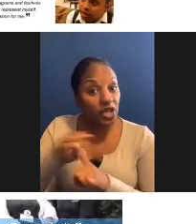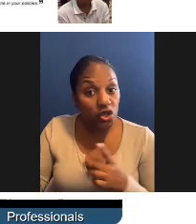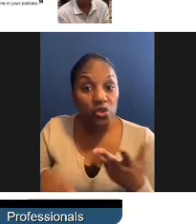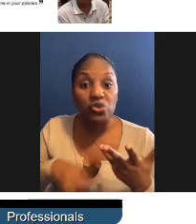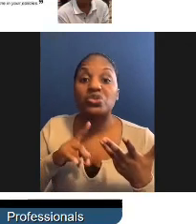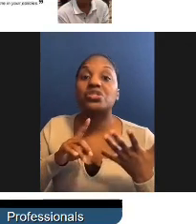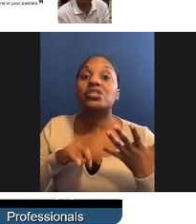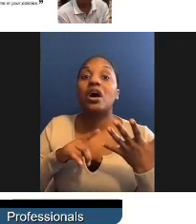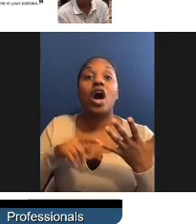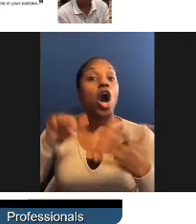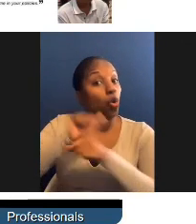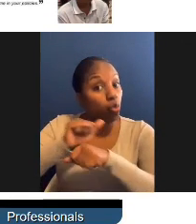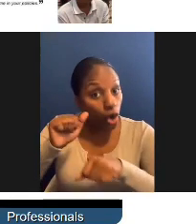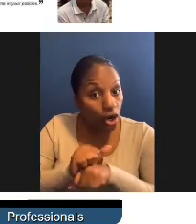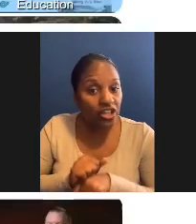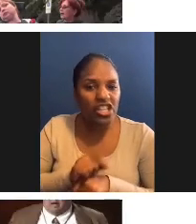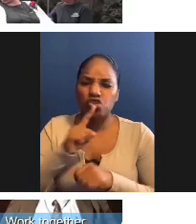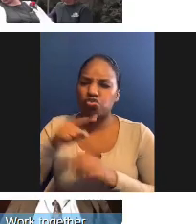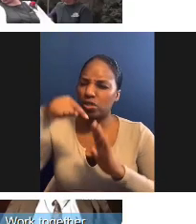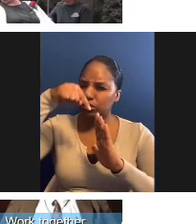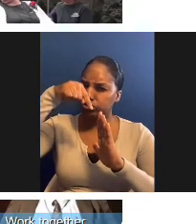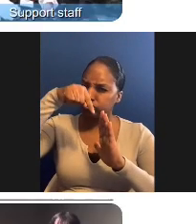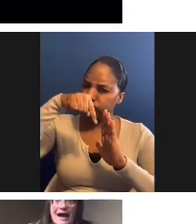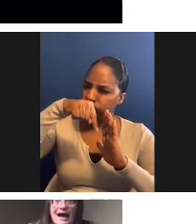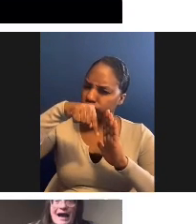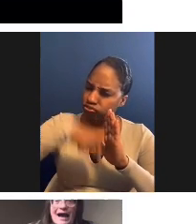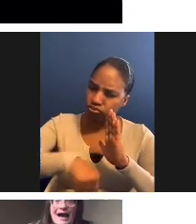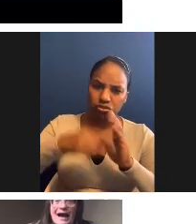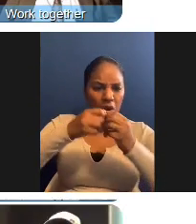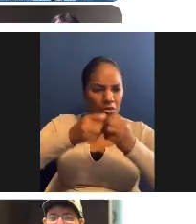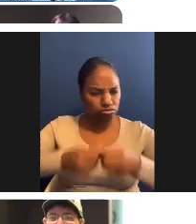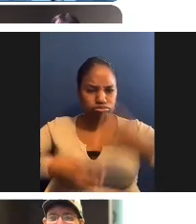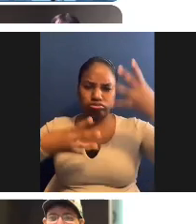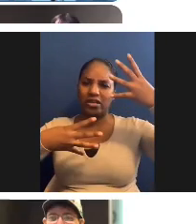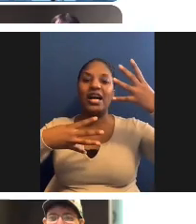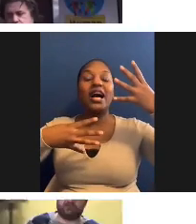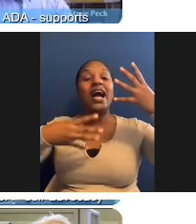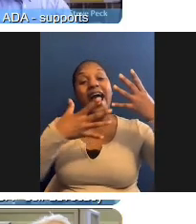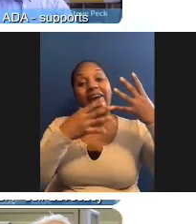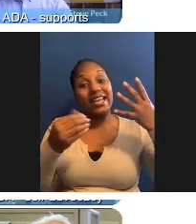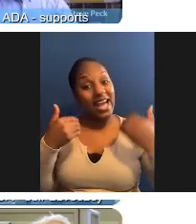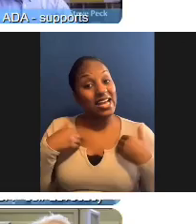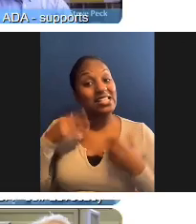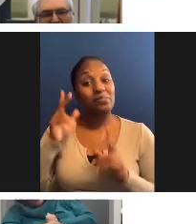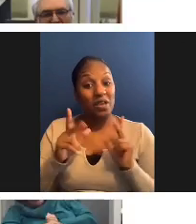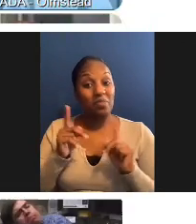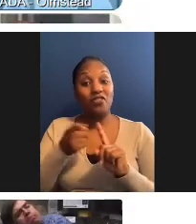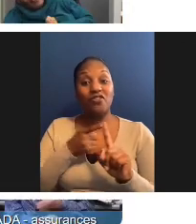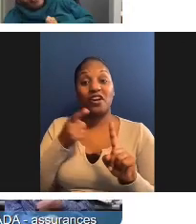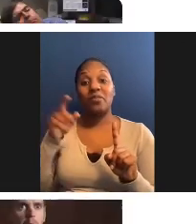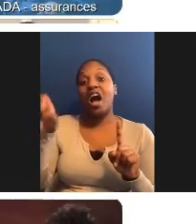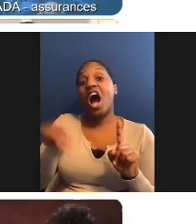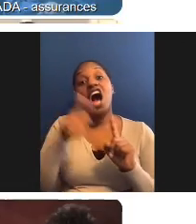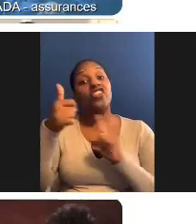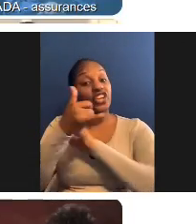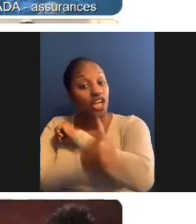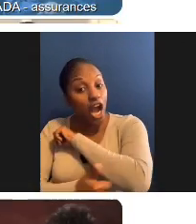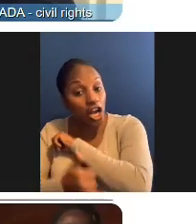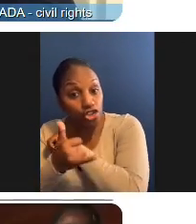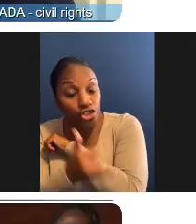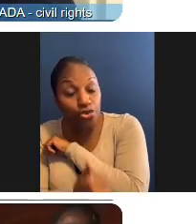a very extensive listing. They even have folks from other countries on